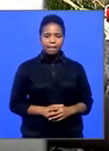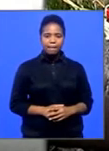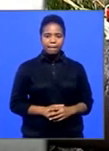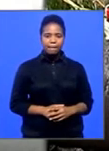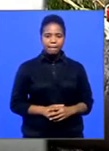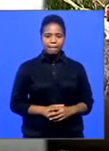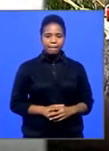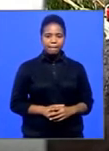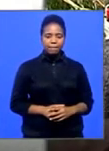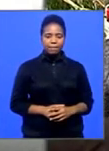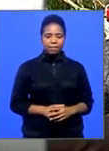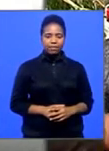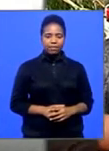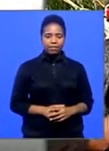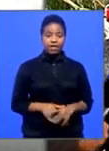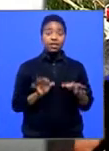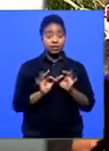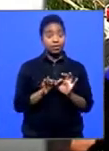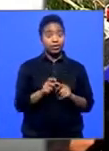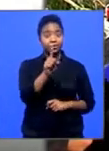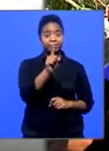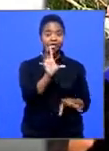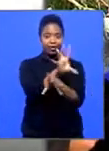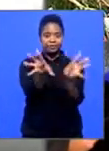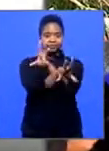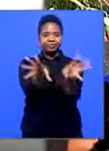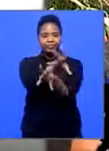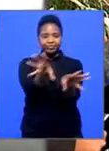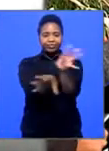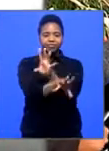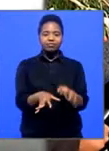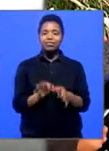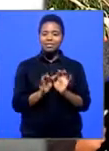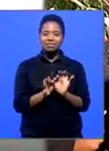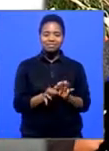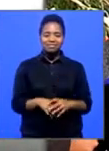The enormous... The interpreter. The interpreter. Yeah. Why the interpreter?